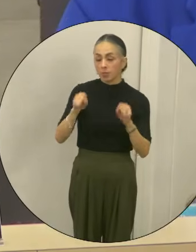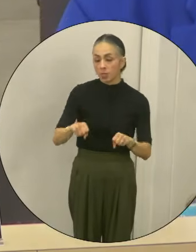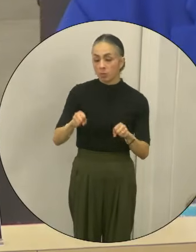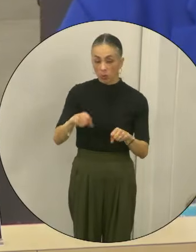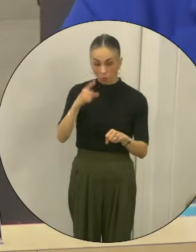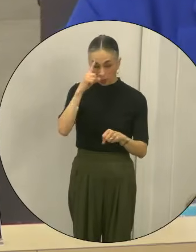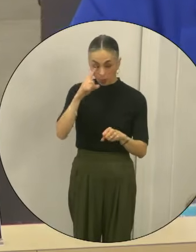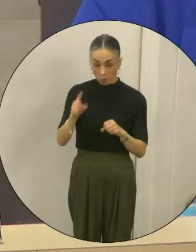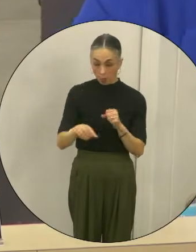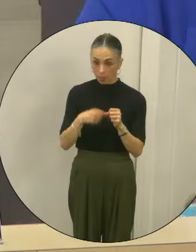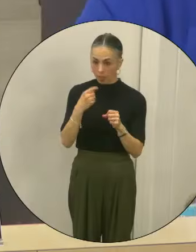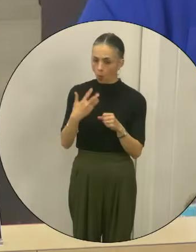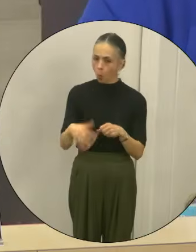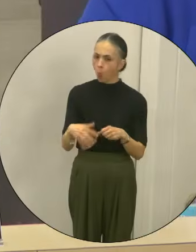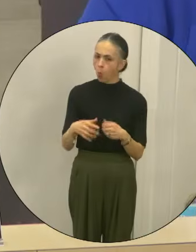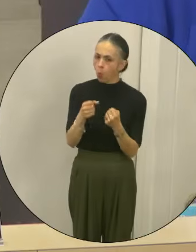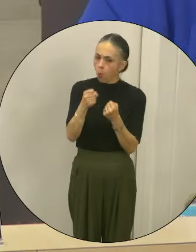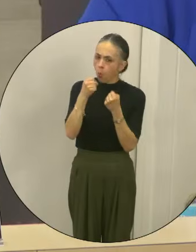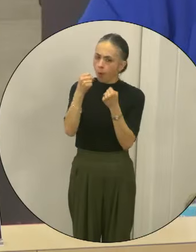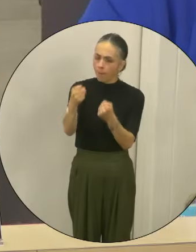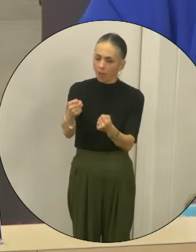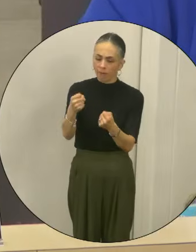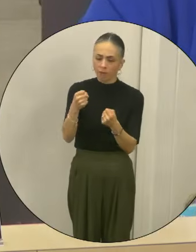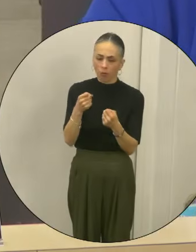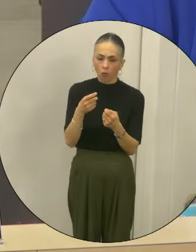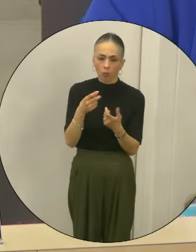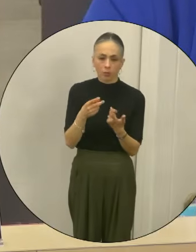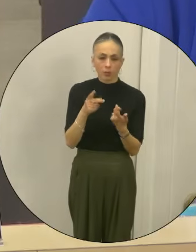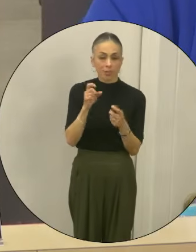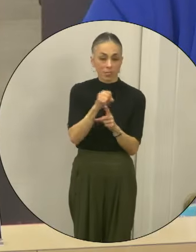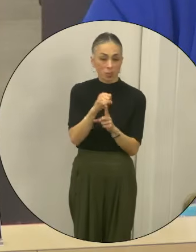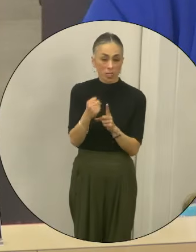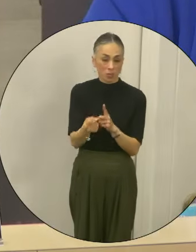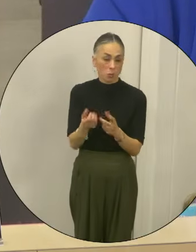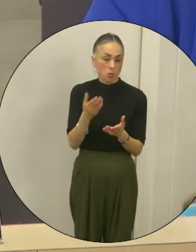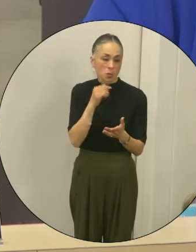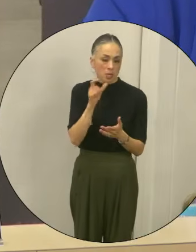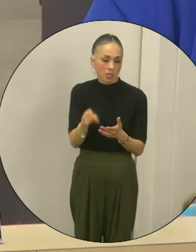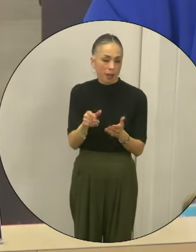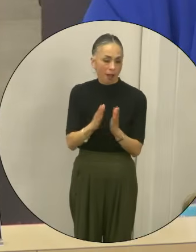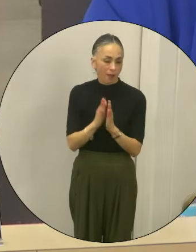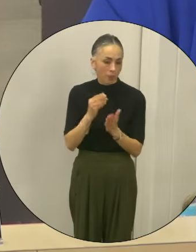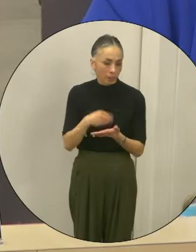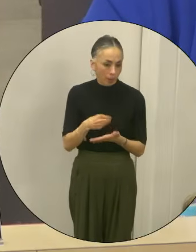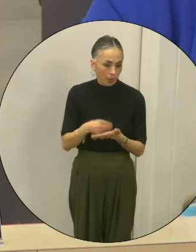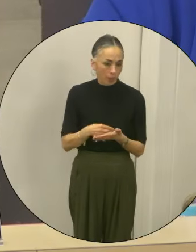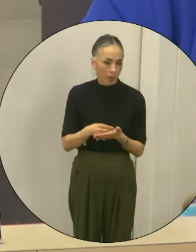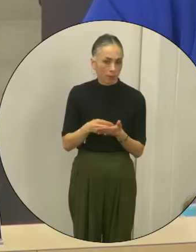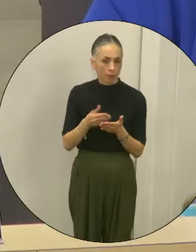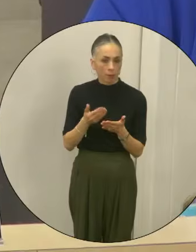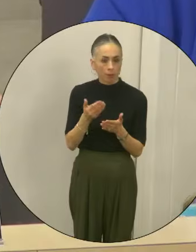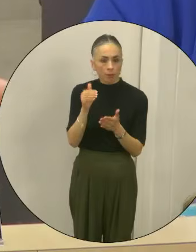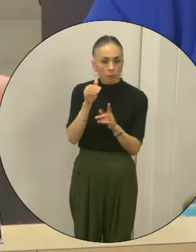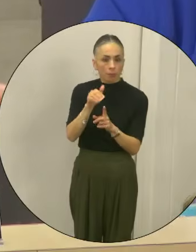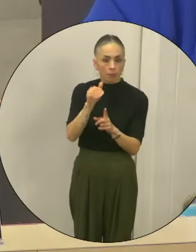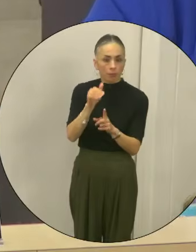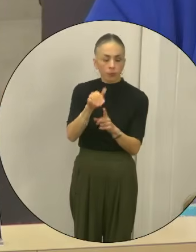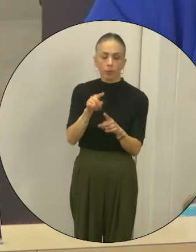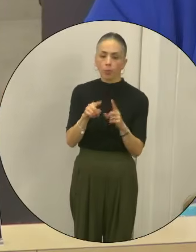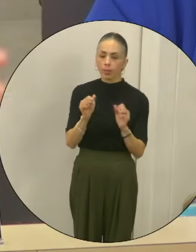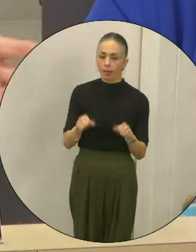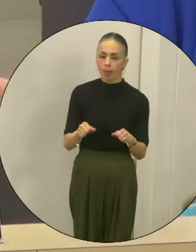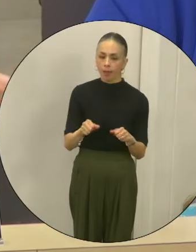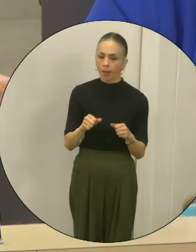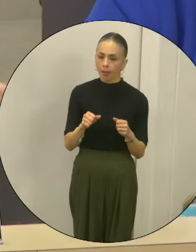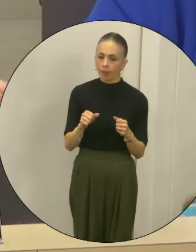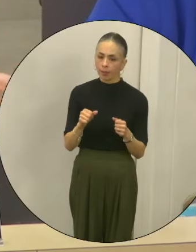that would be impactful to say, hey, this could be a situation where we don't need to ask for this money constantly. We could actually mitigate a